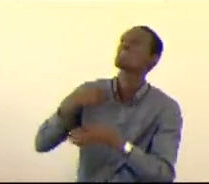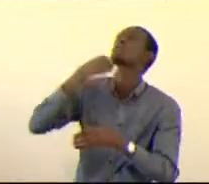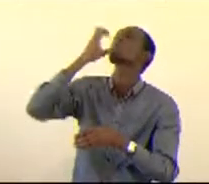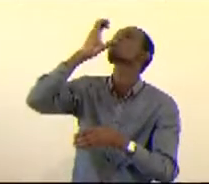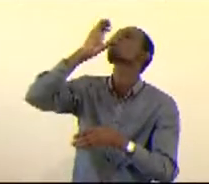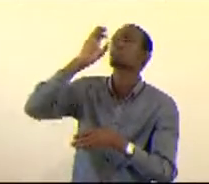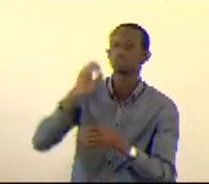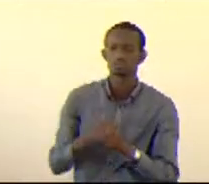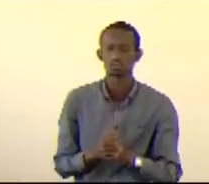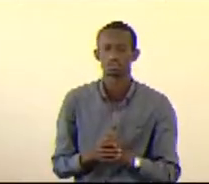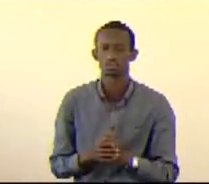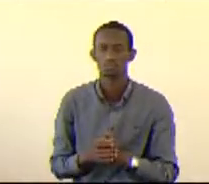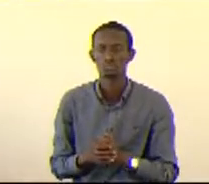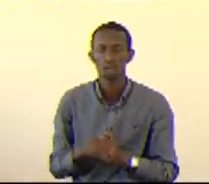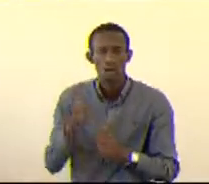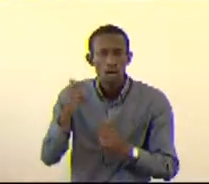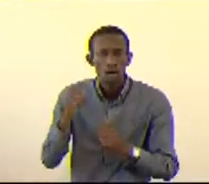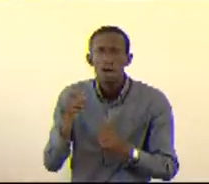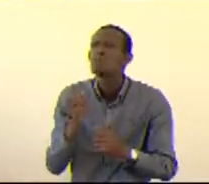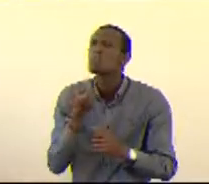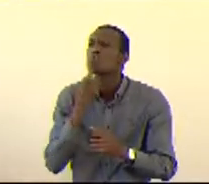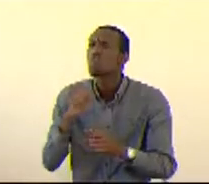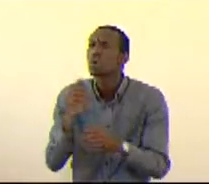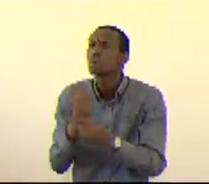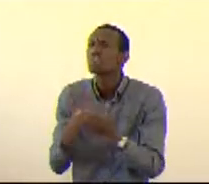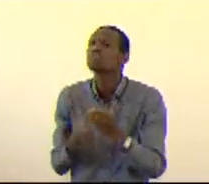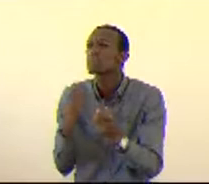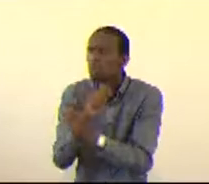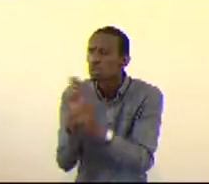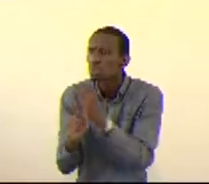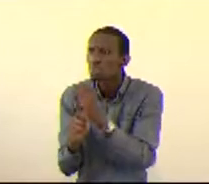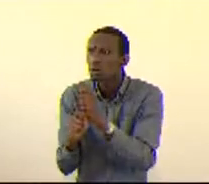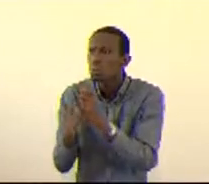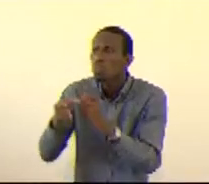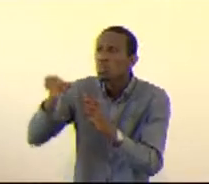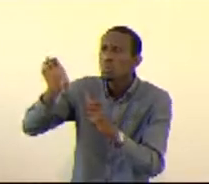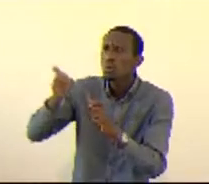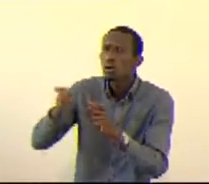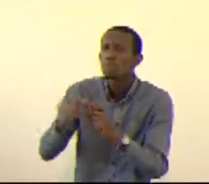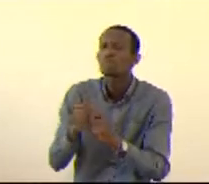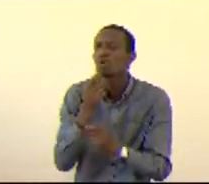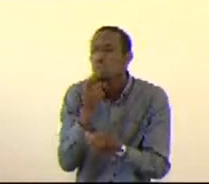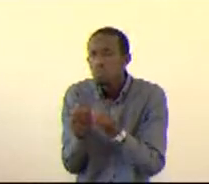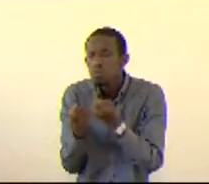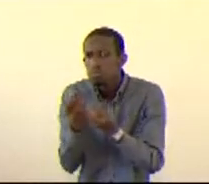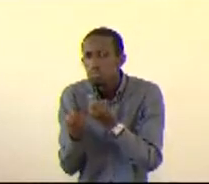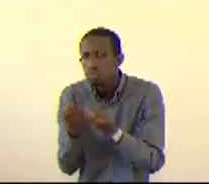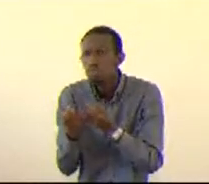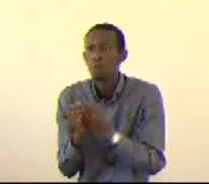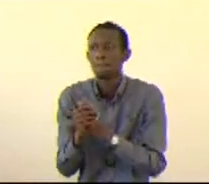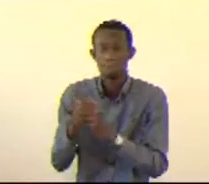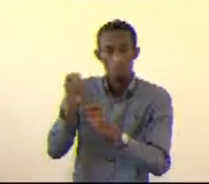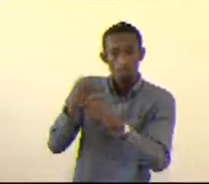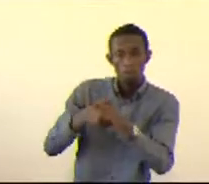water now begins to boil. So from D to E, we are now having both liquid water